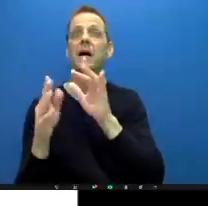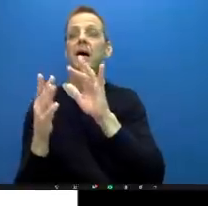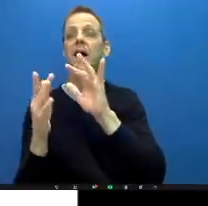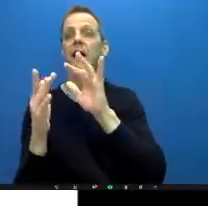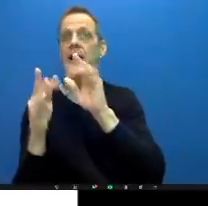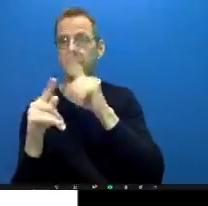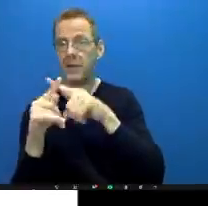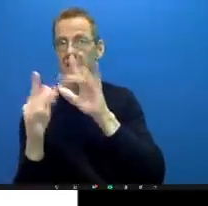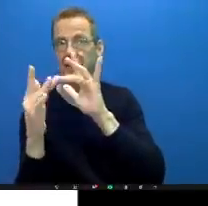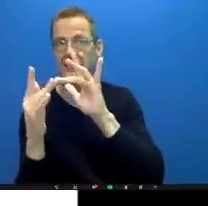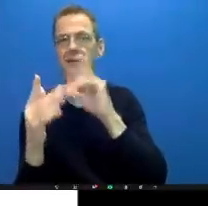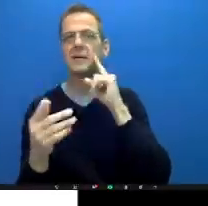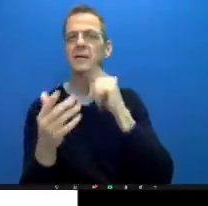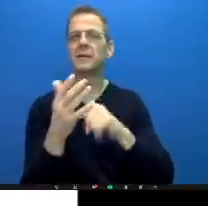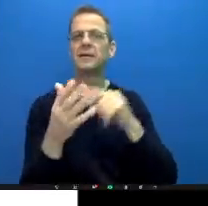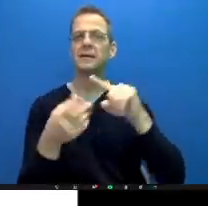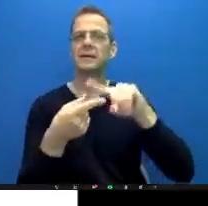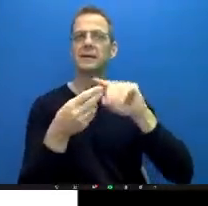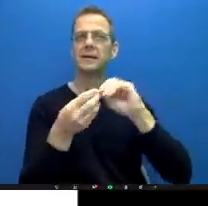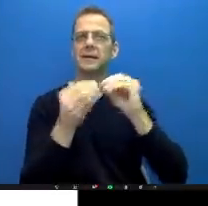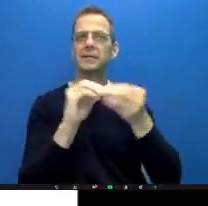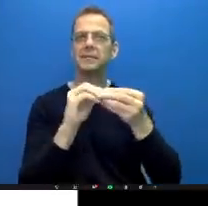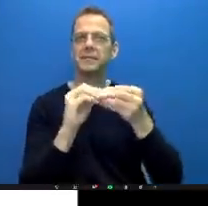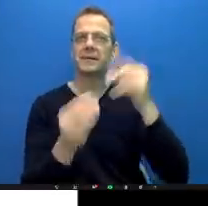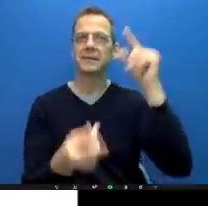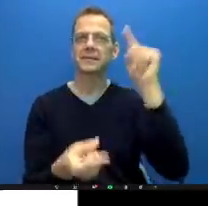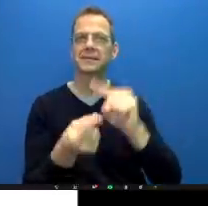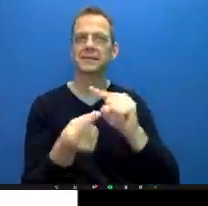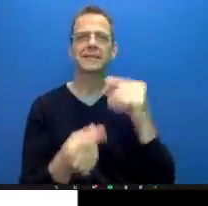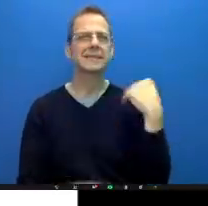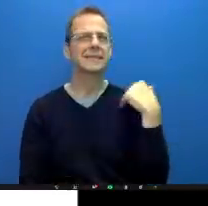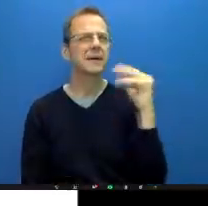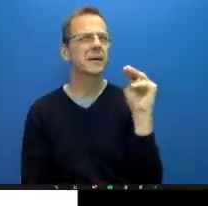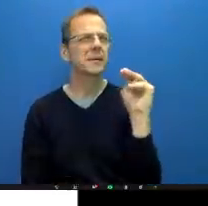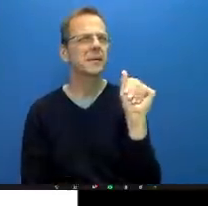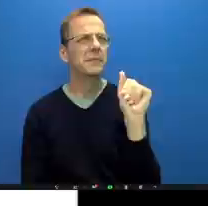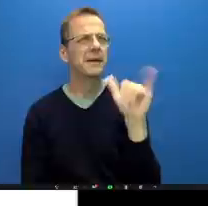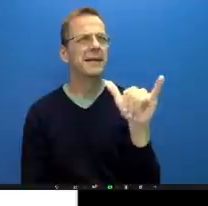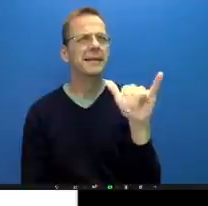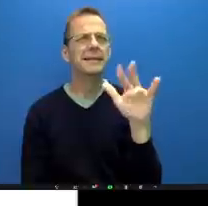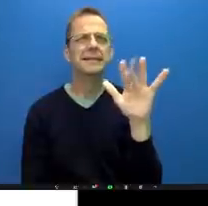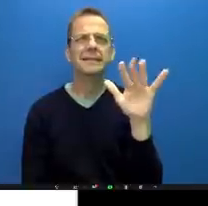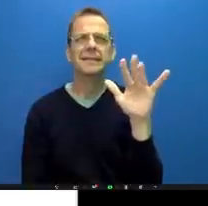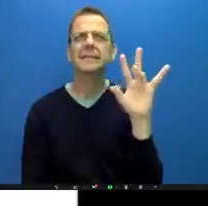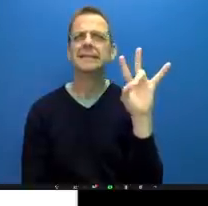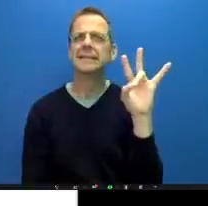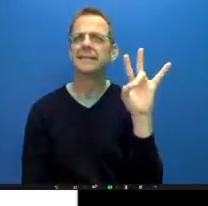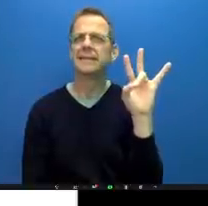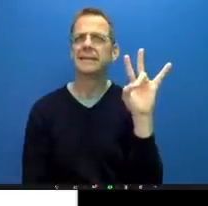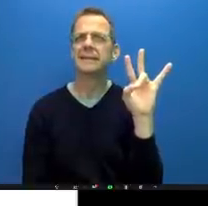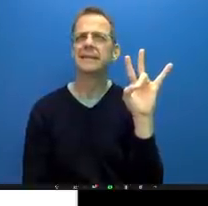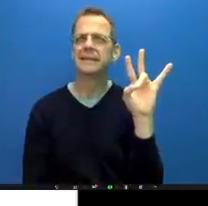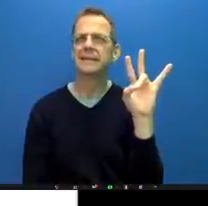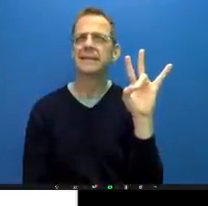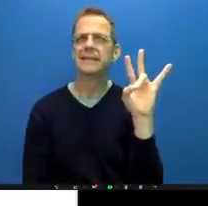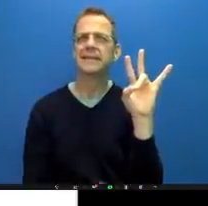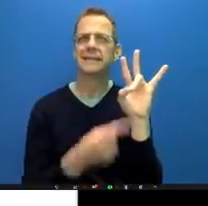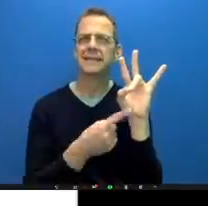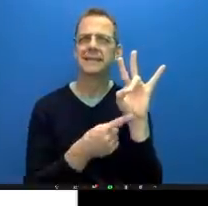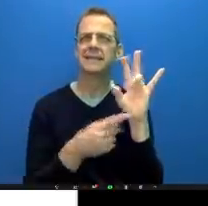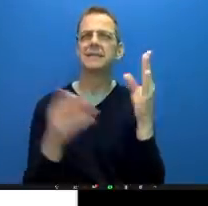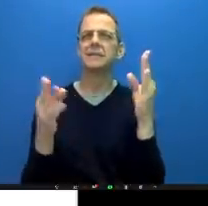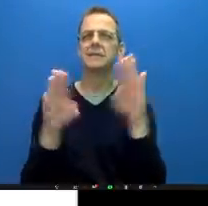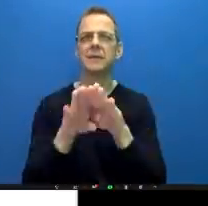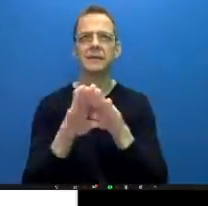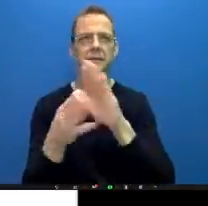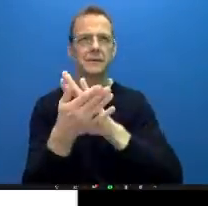7th when in-person schools were closed, but super steep decline in cases in children. And then when schools